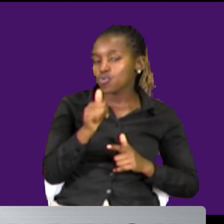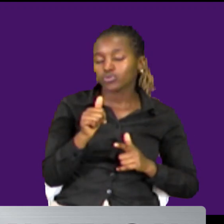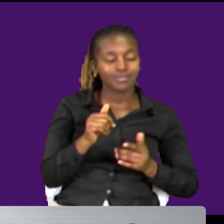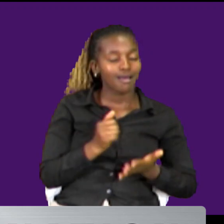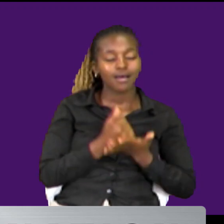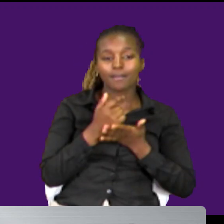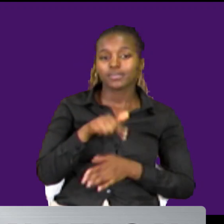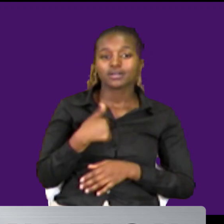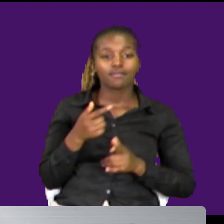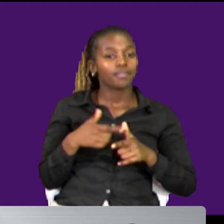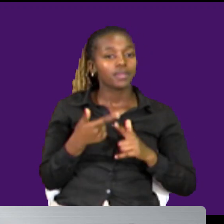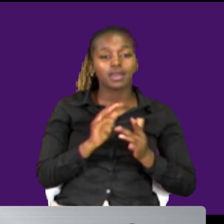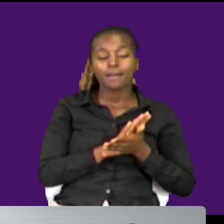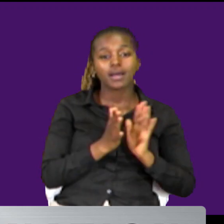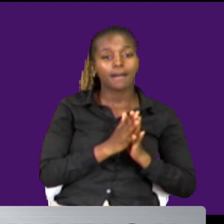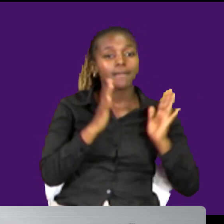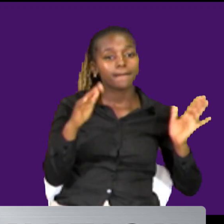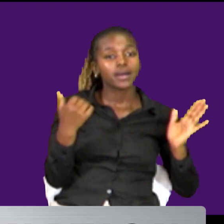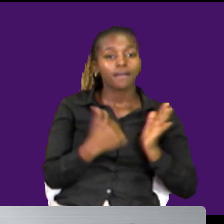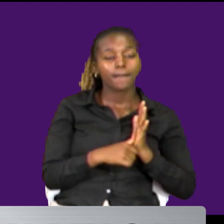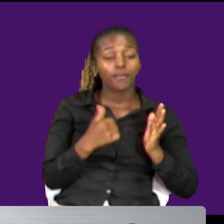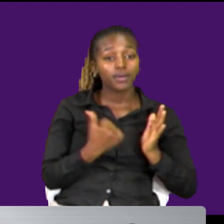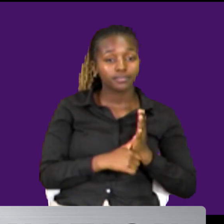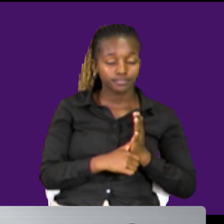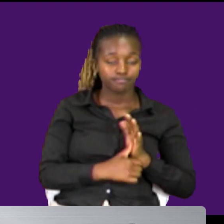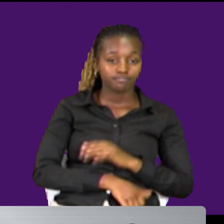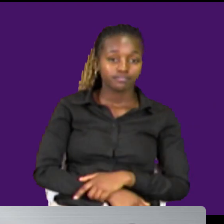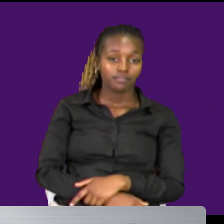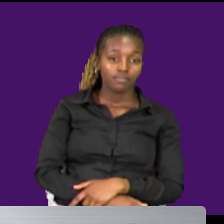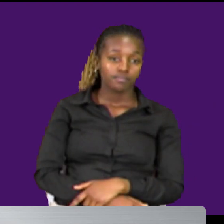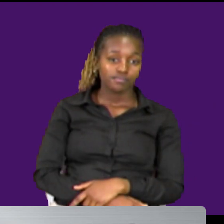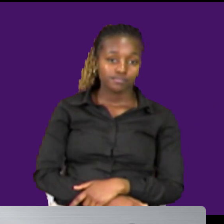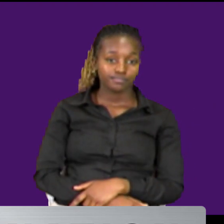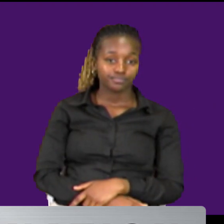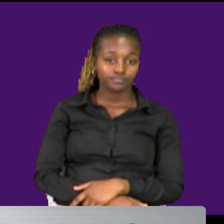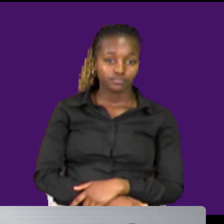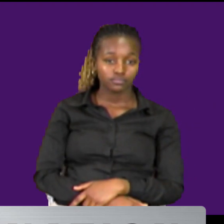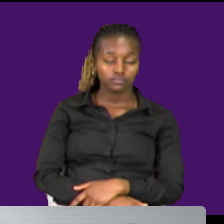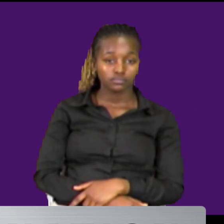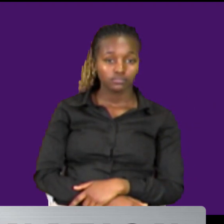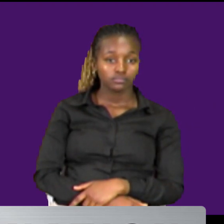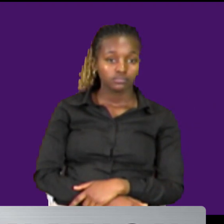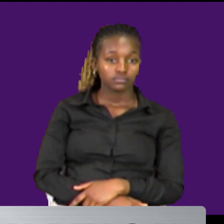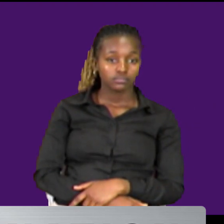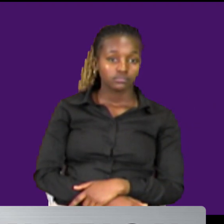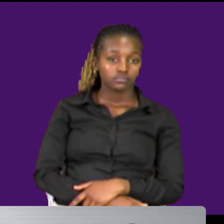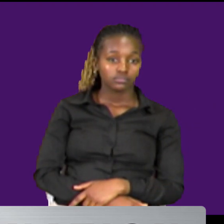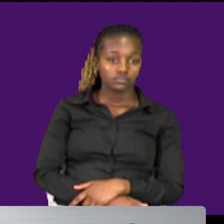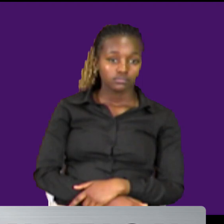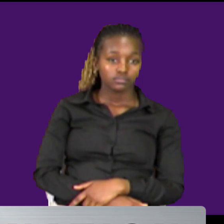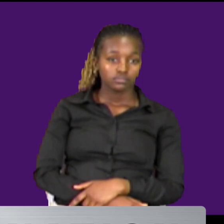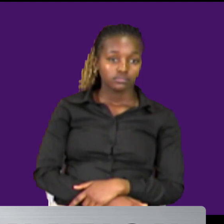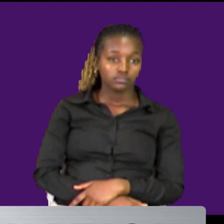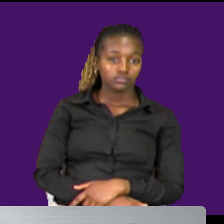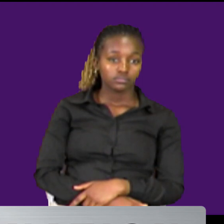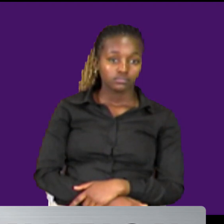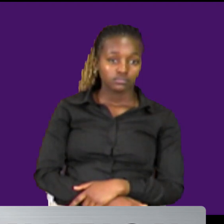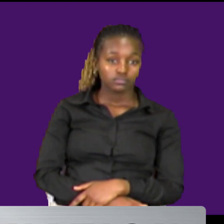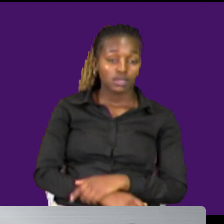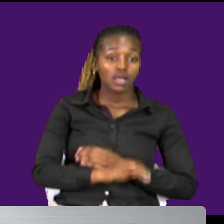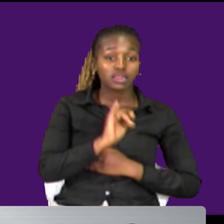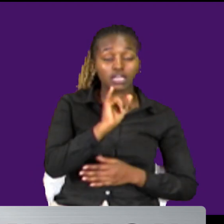what do you do? What do you do, essentially? You have to speak out, you have to come out, you know, like what happened to the French